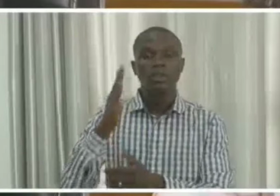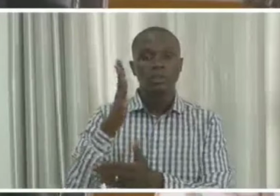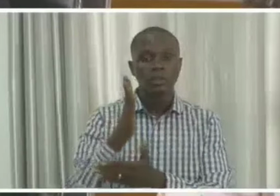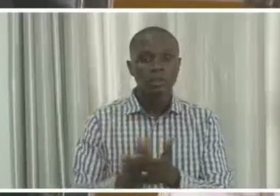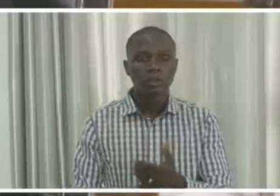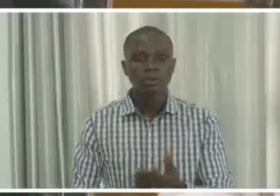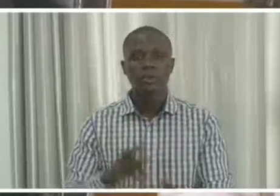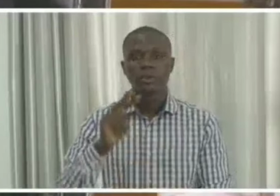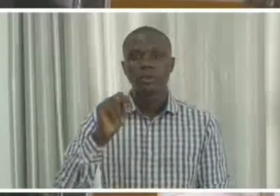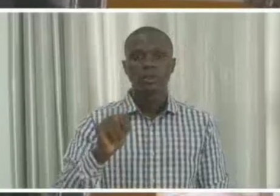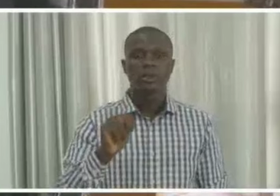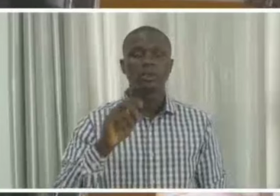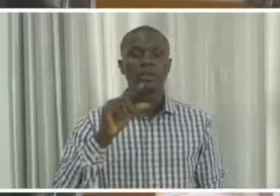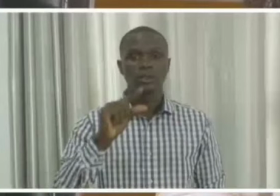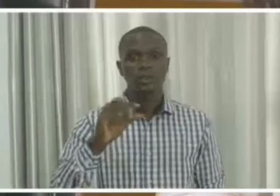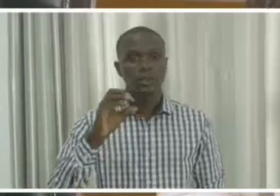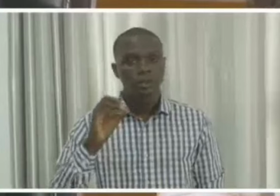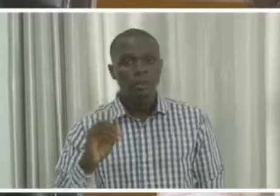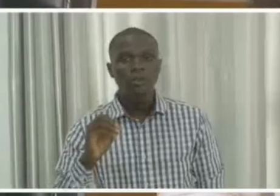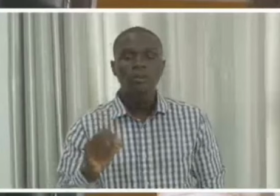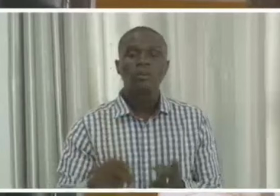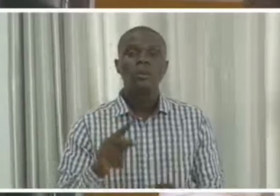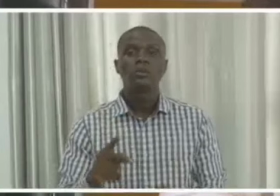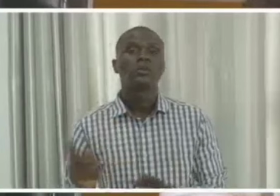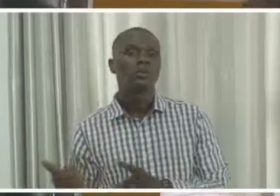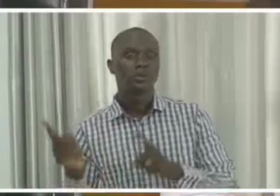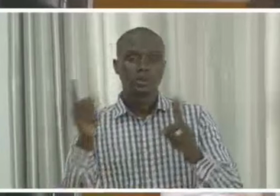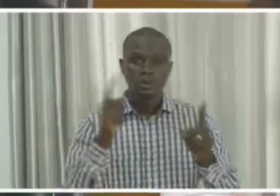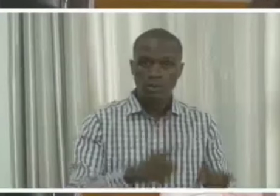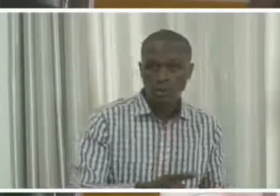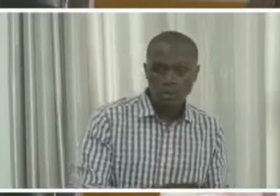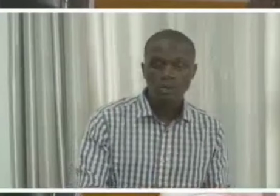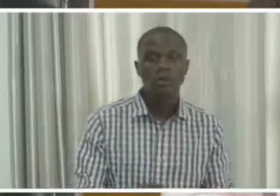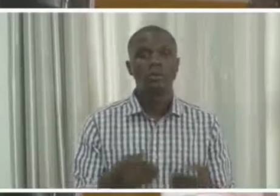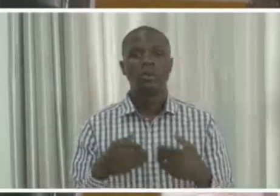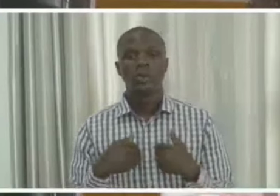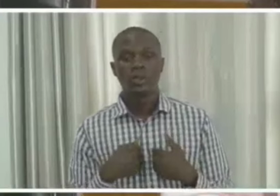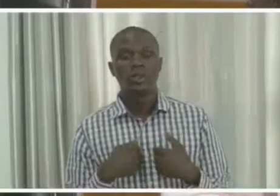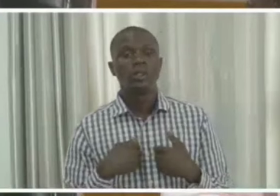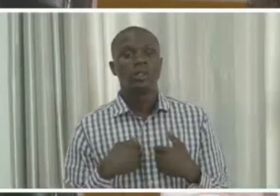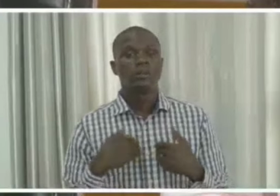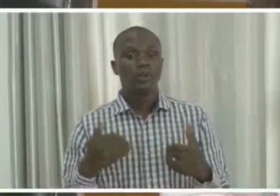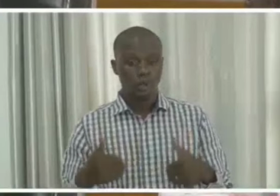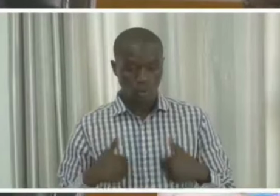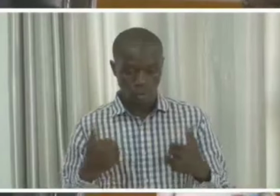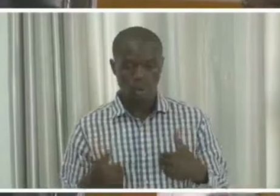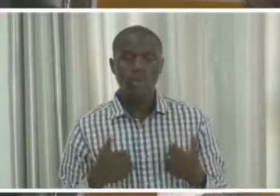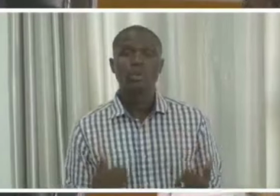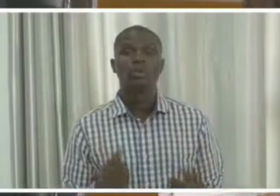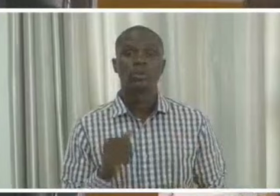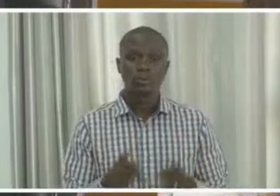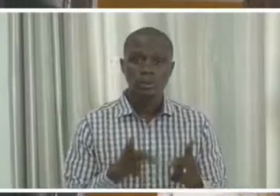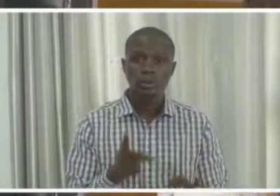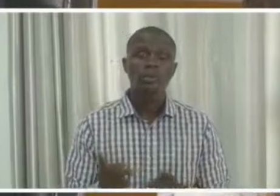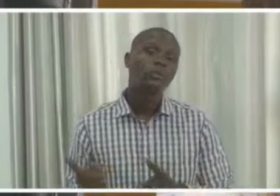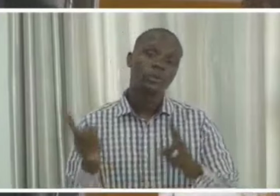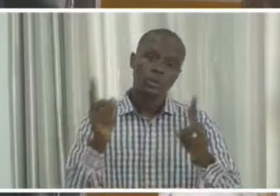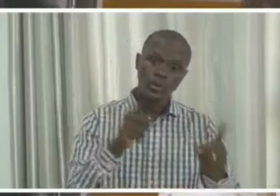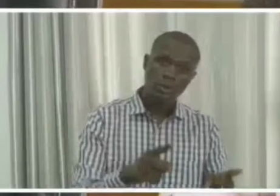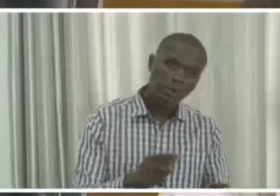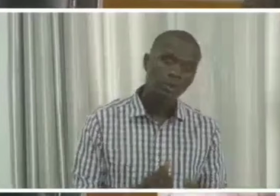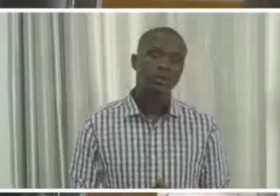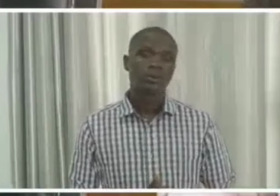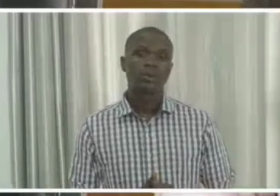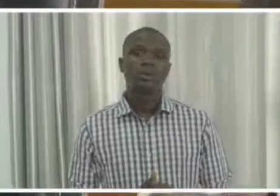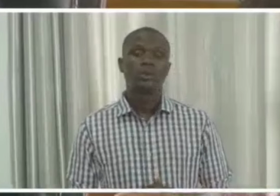go, you get youth and school picking, then we go for go represent, because then we get events then for